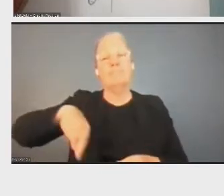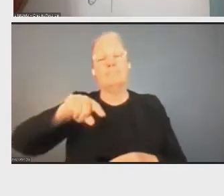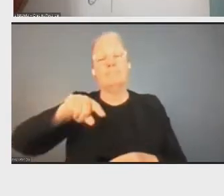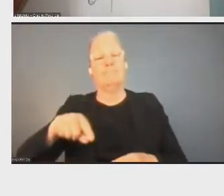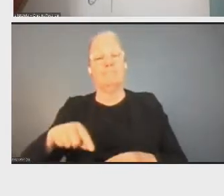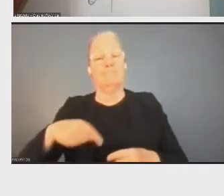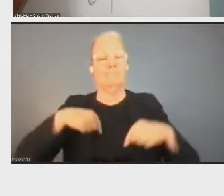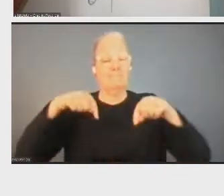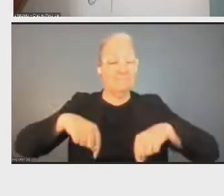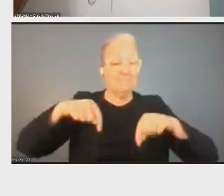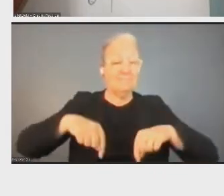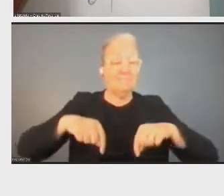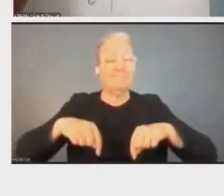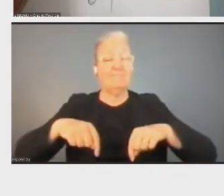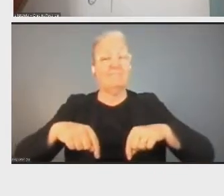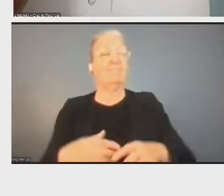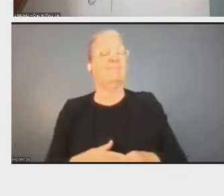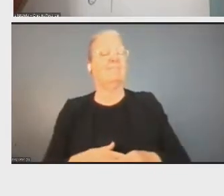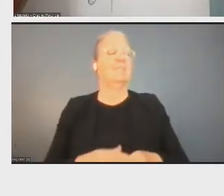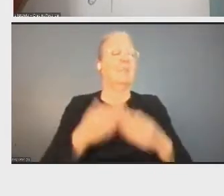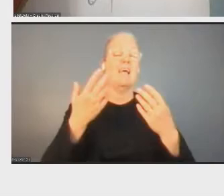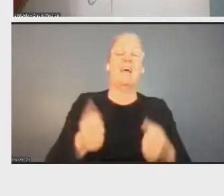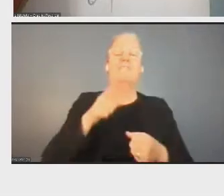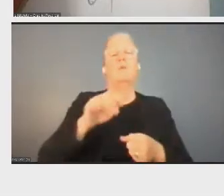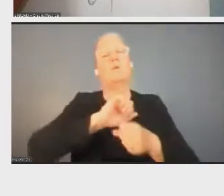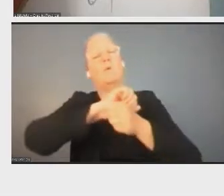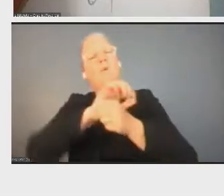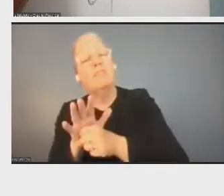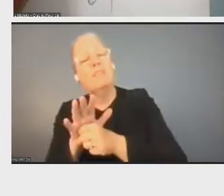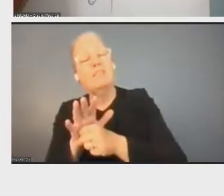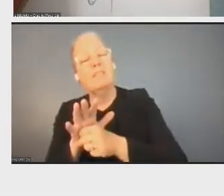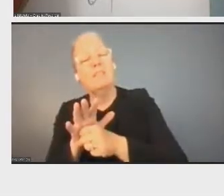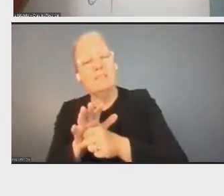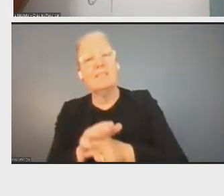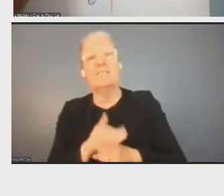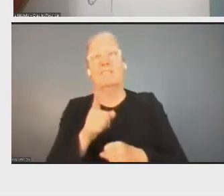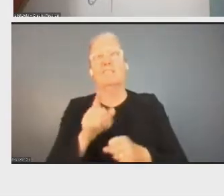fighting against COVID-19 at a global level.